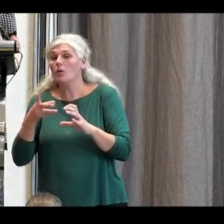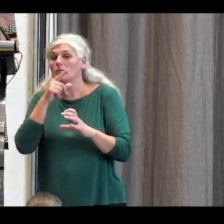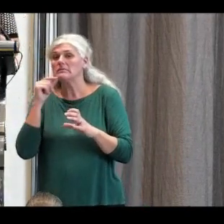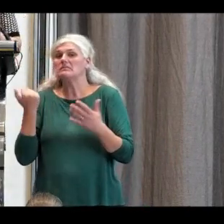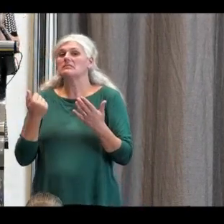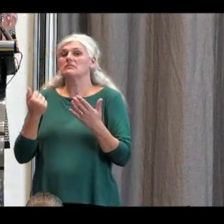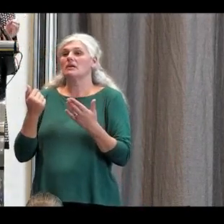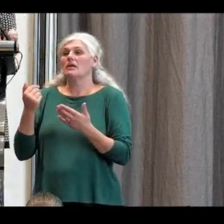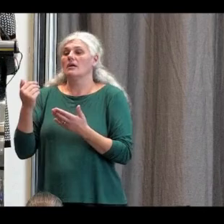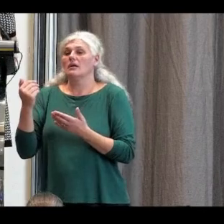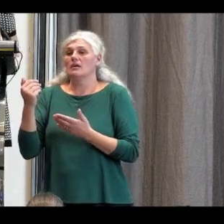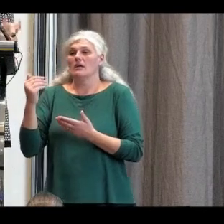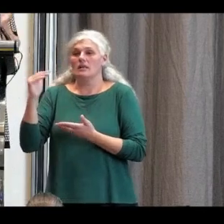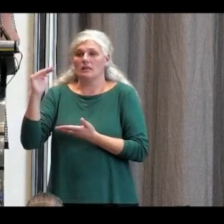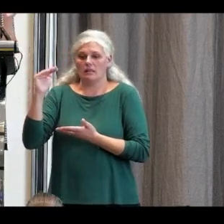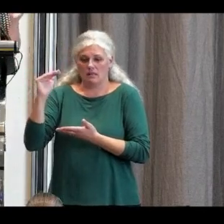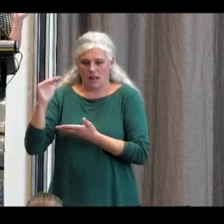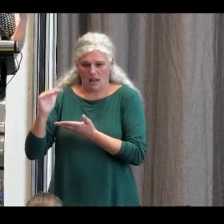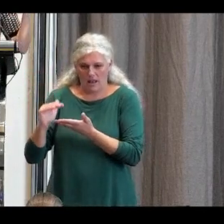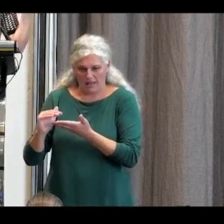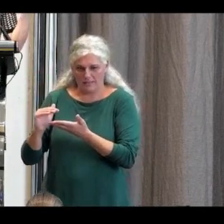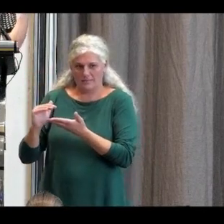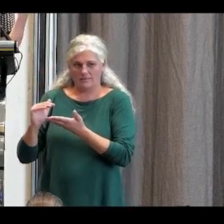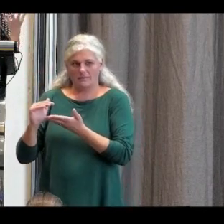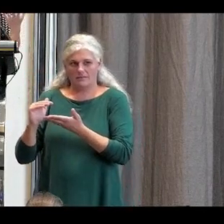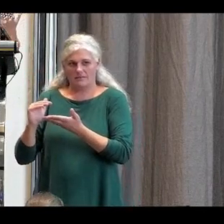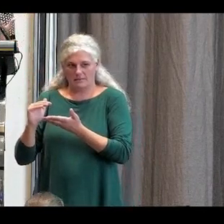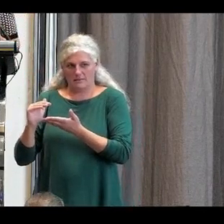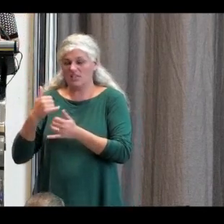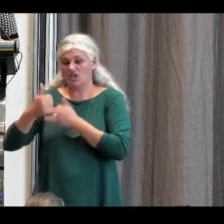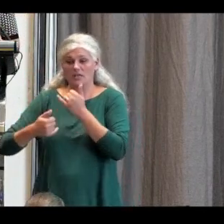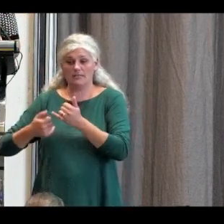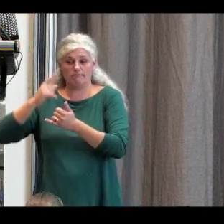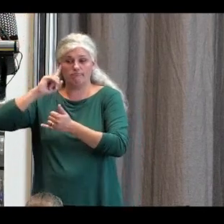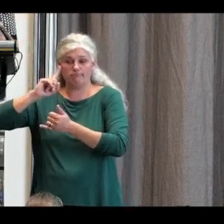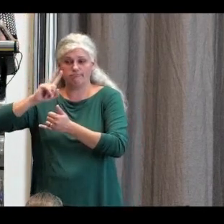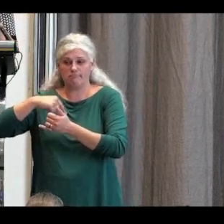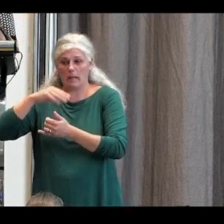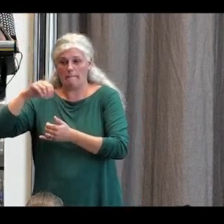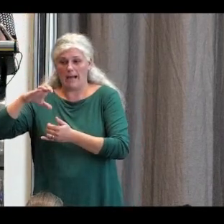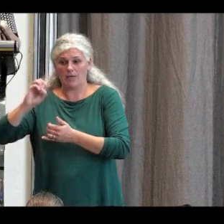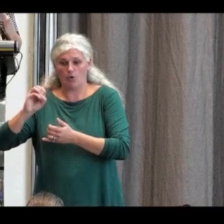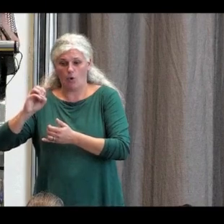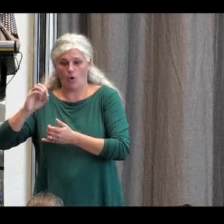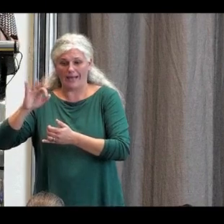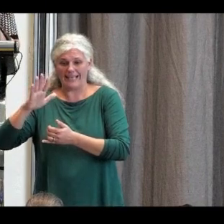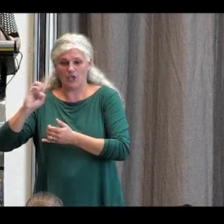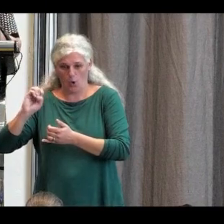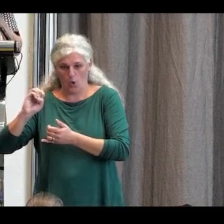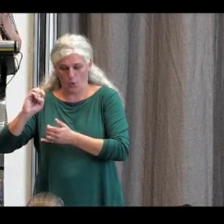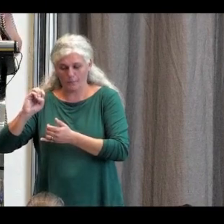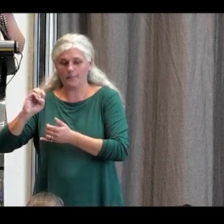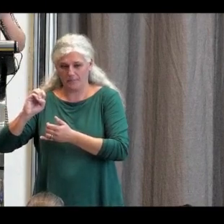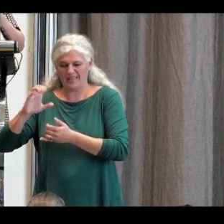be less studied for a number of years, that are called the microglial cells. They are only